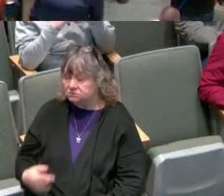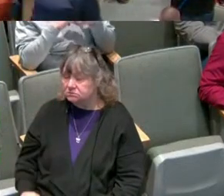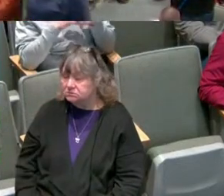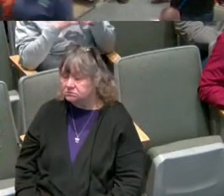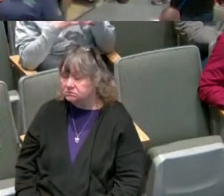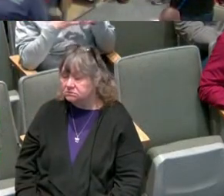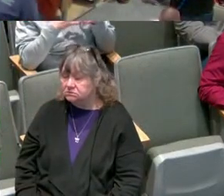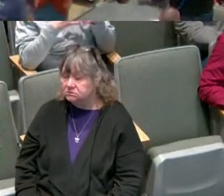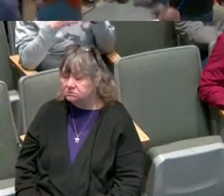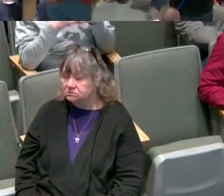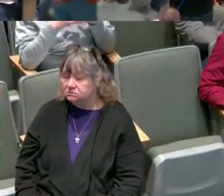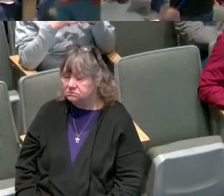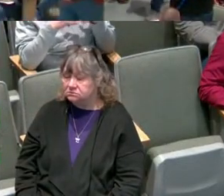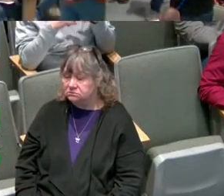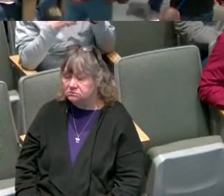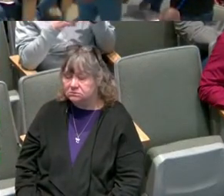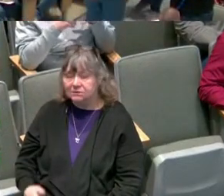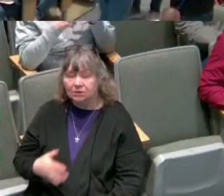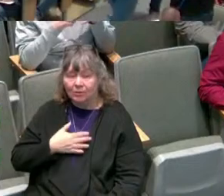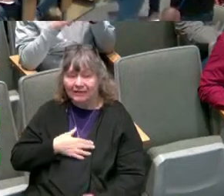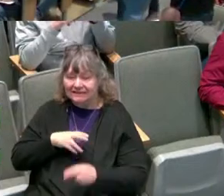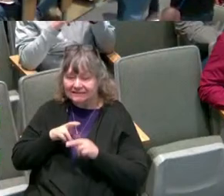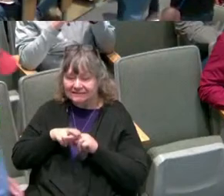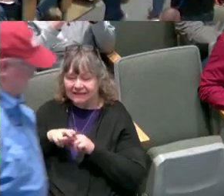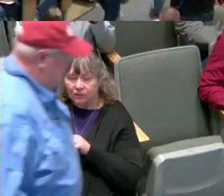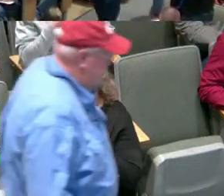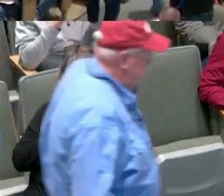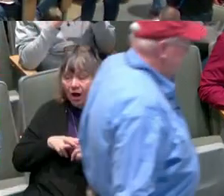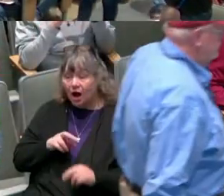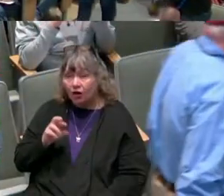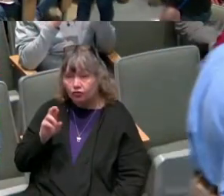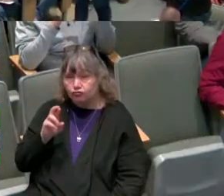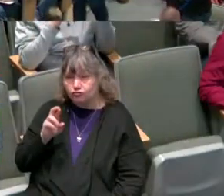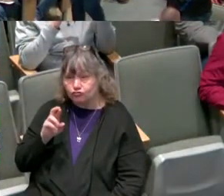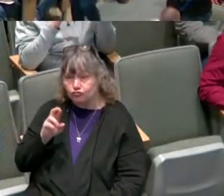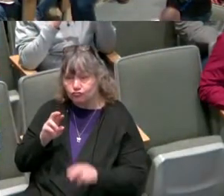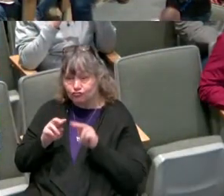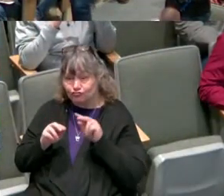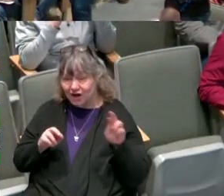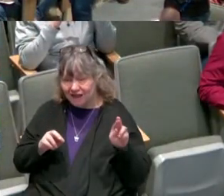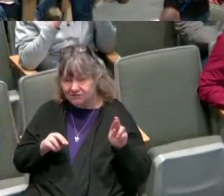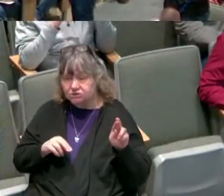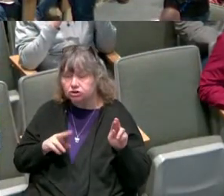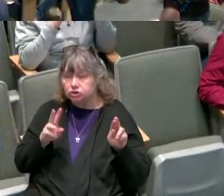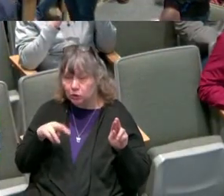thank you Center back you may be seated yes on your right 22.